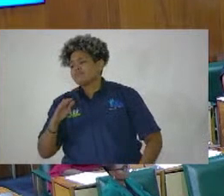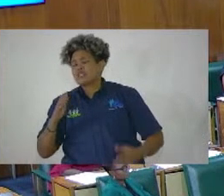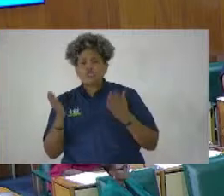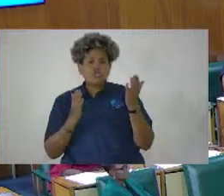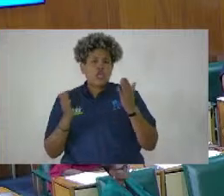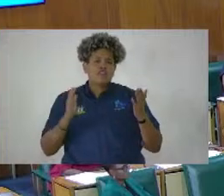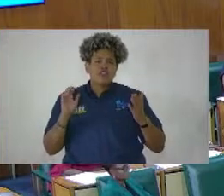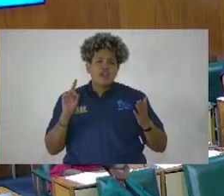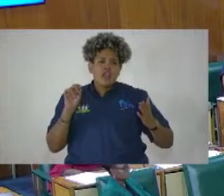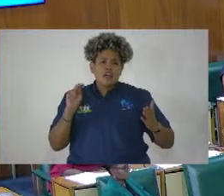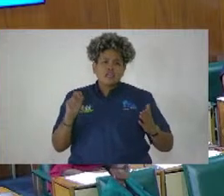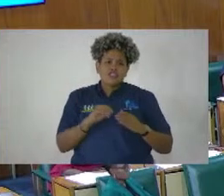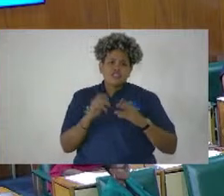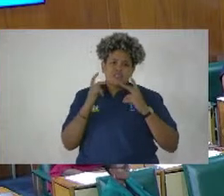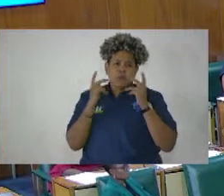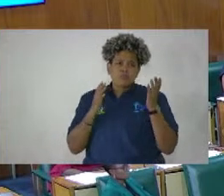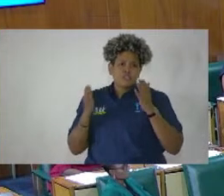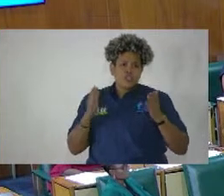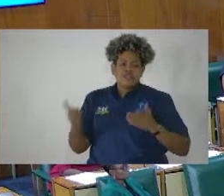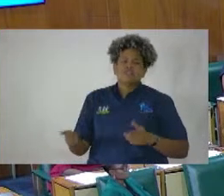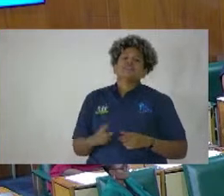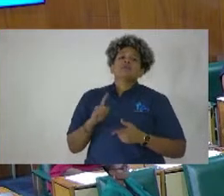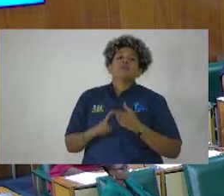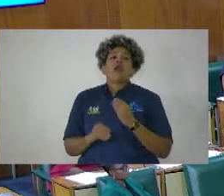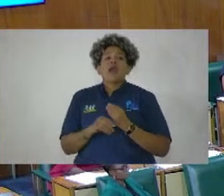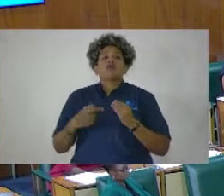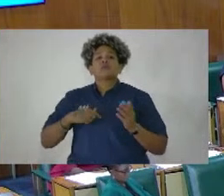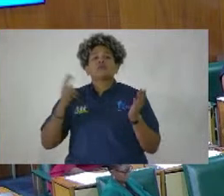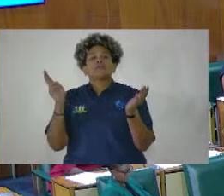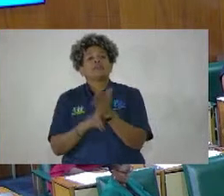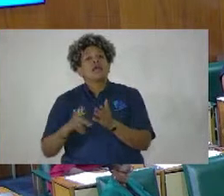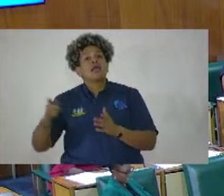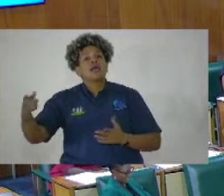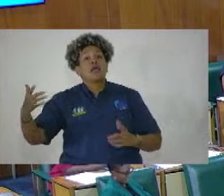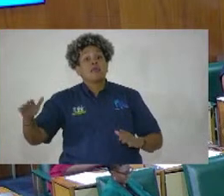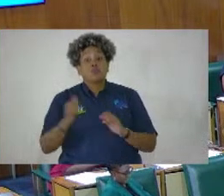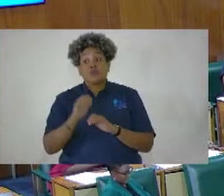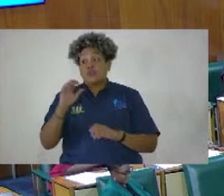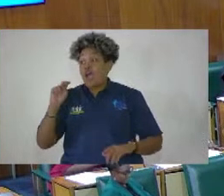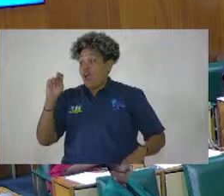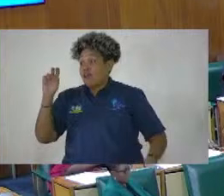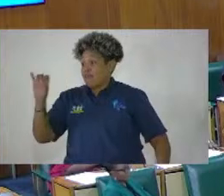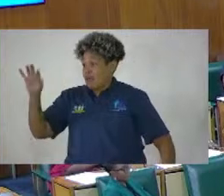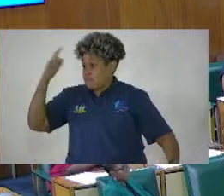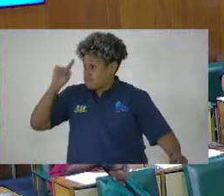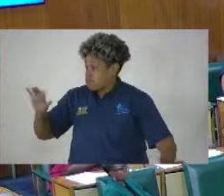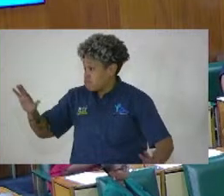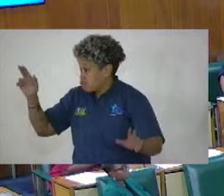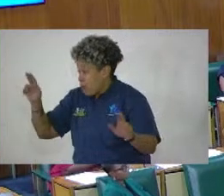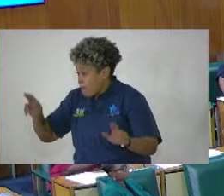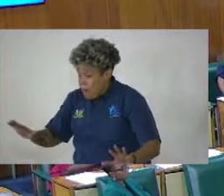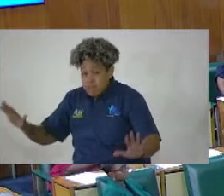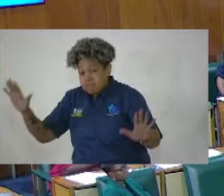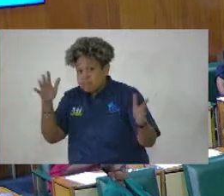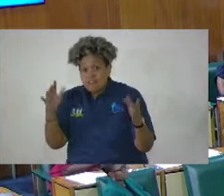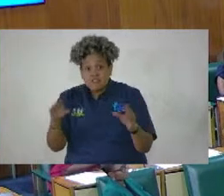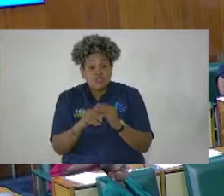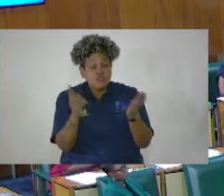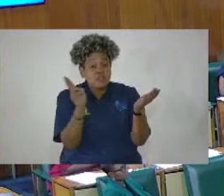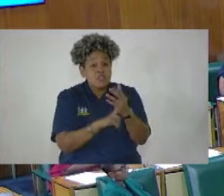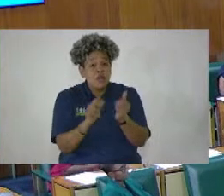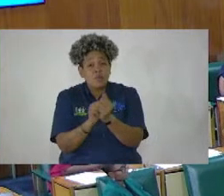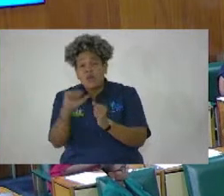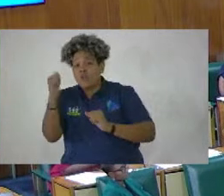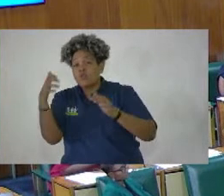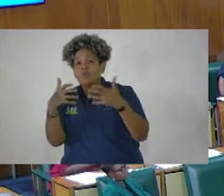service in the public service, and we signed off on that with the Confederation, and we signed off on that with other groups as